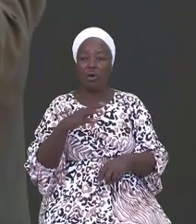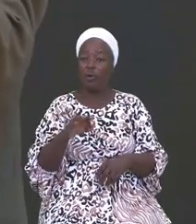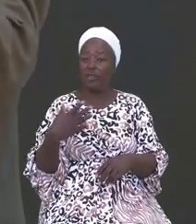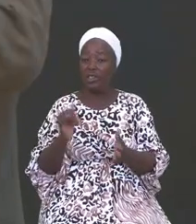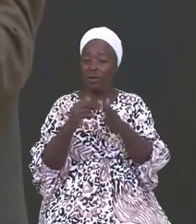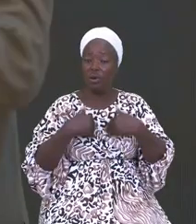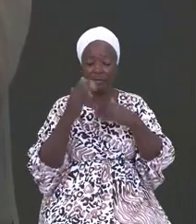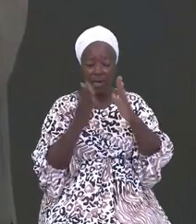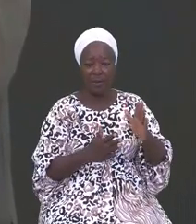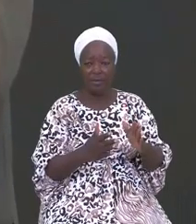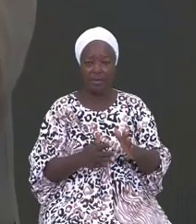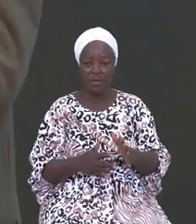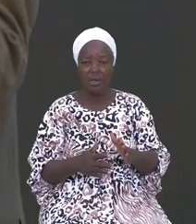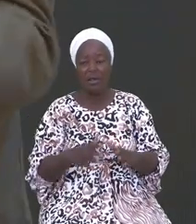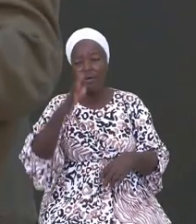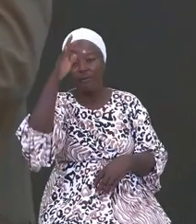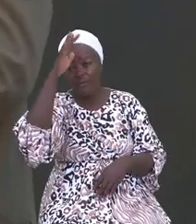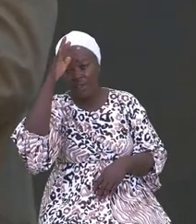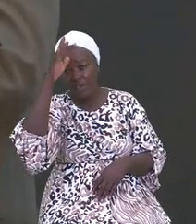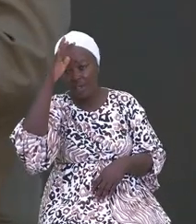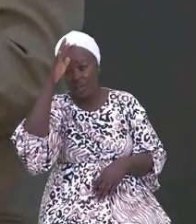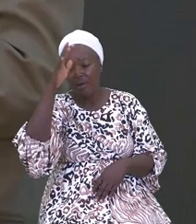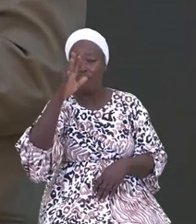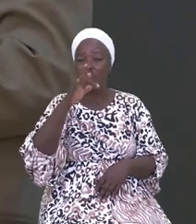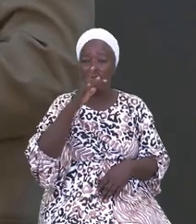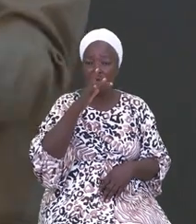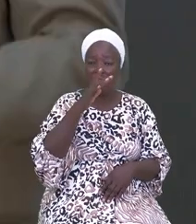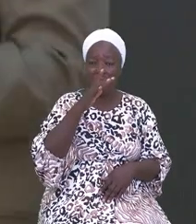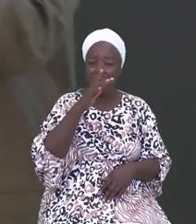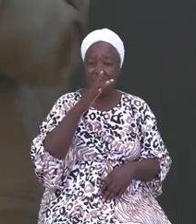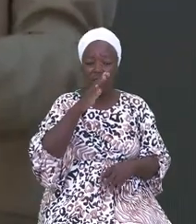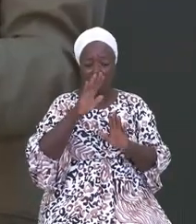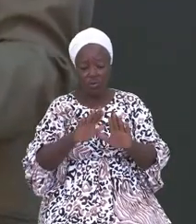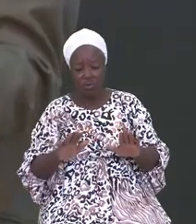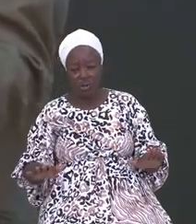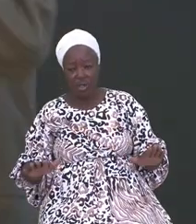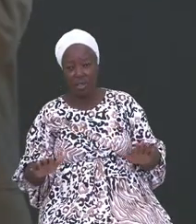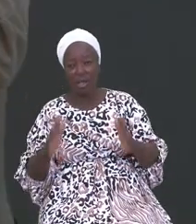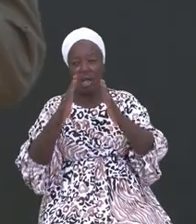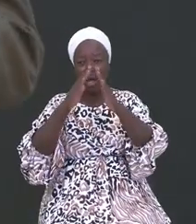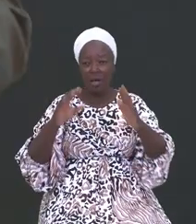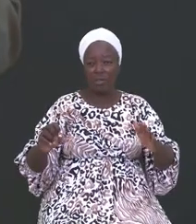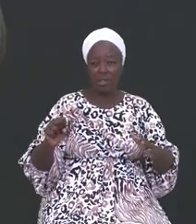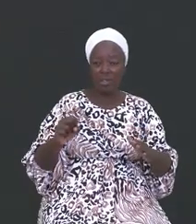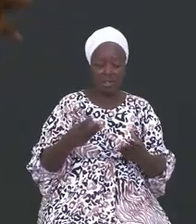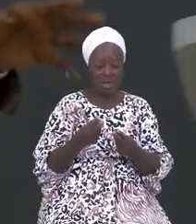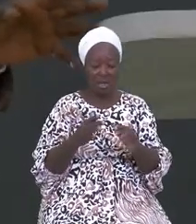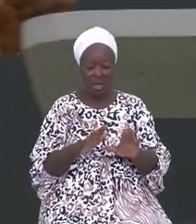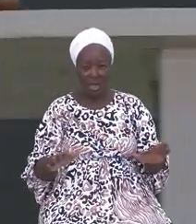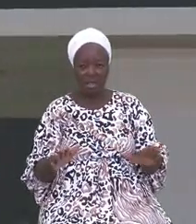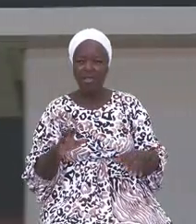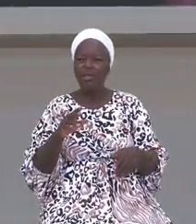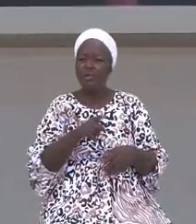Father, mother, children, houses, land, not sinful things, but if you know